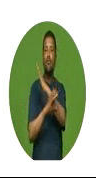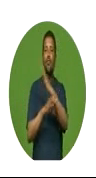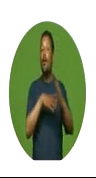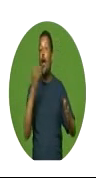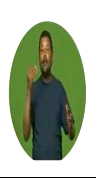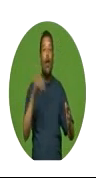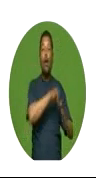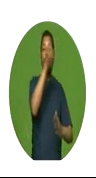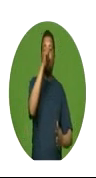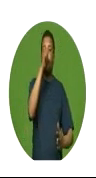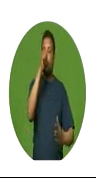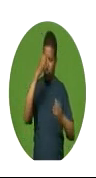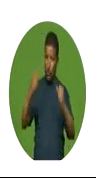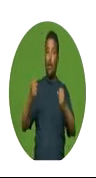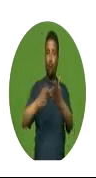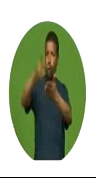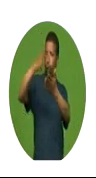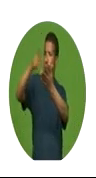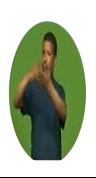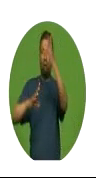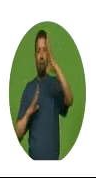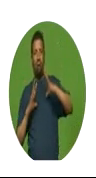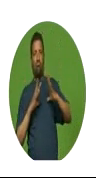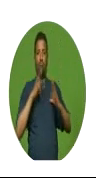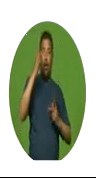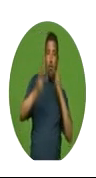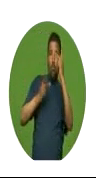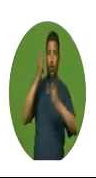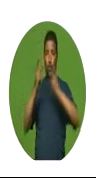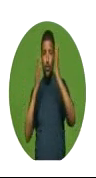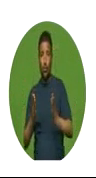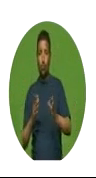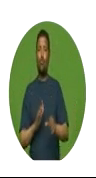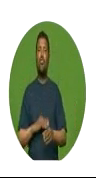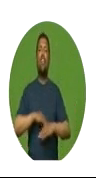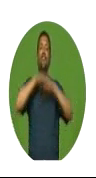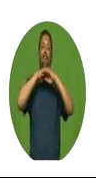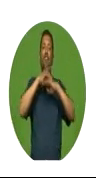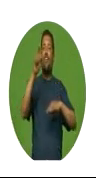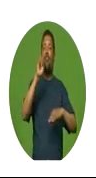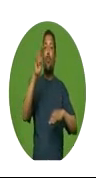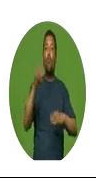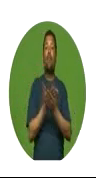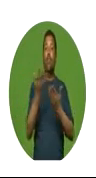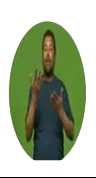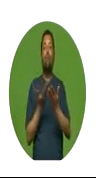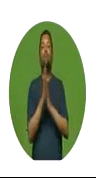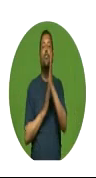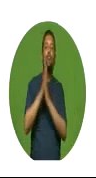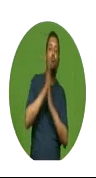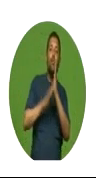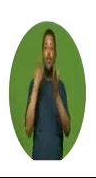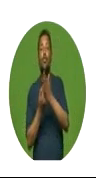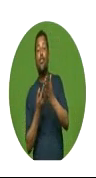to spend money as tourists to satisfy their non-material needs. This